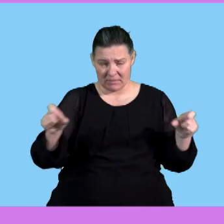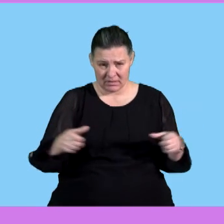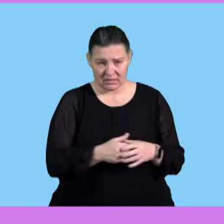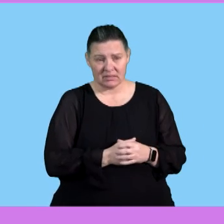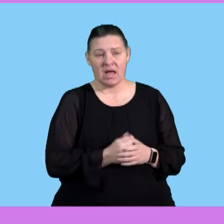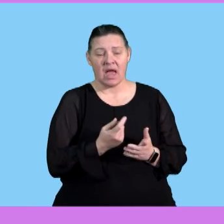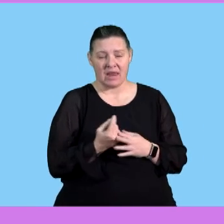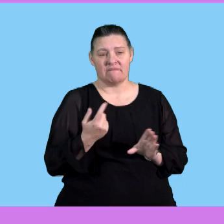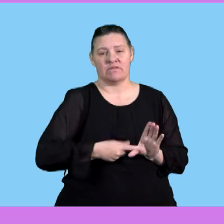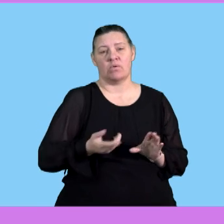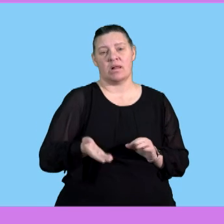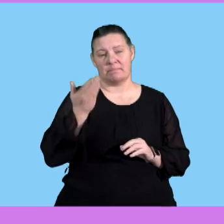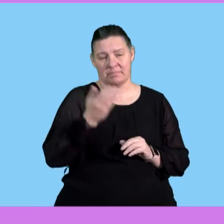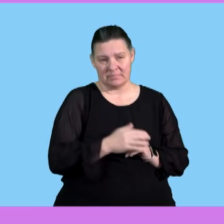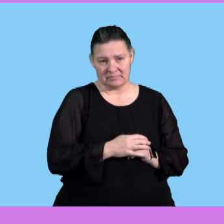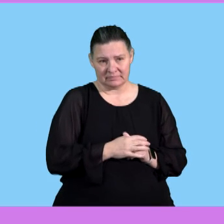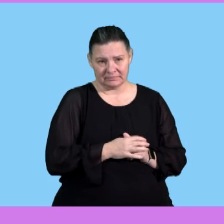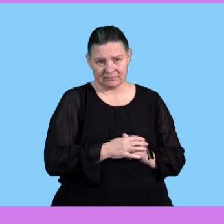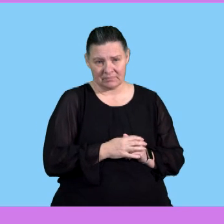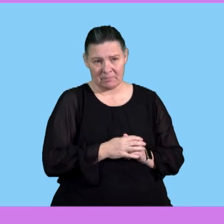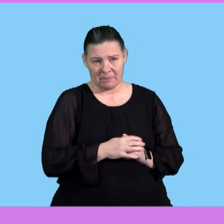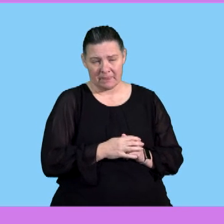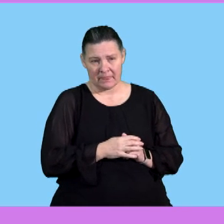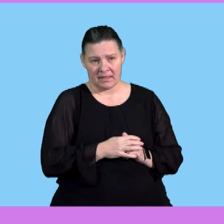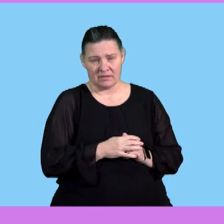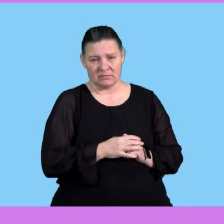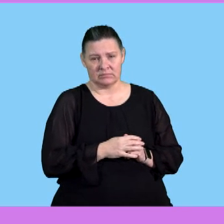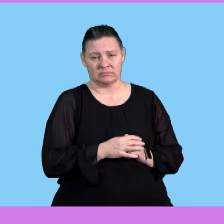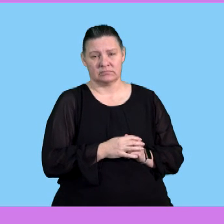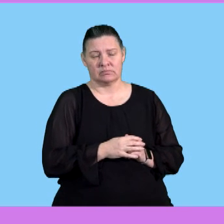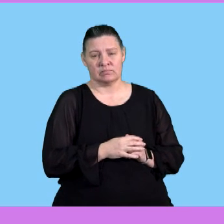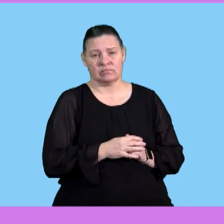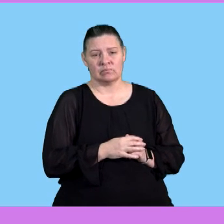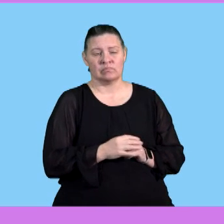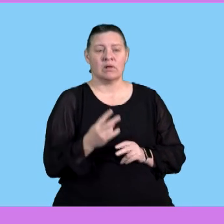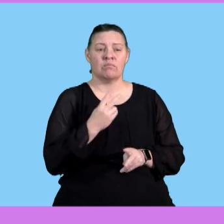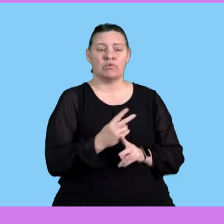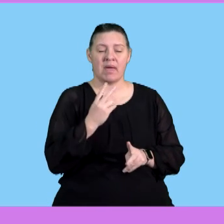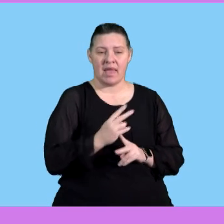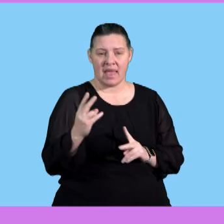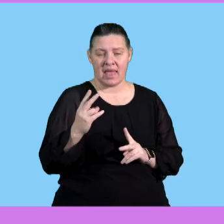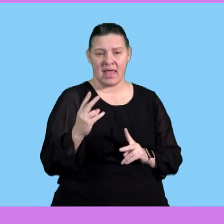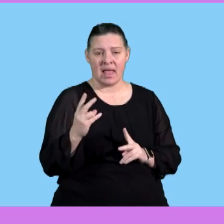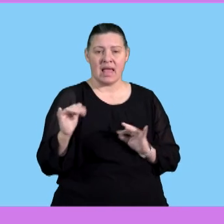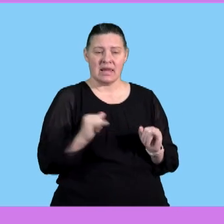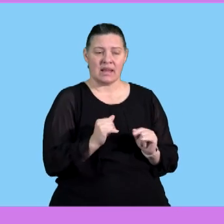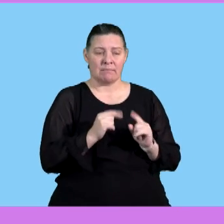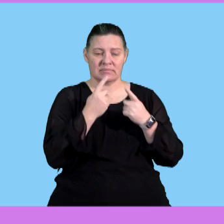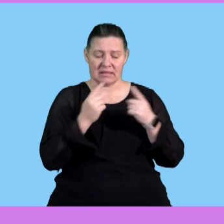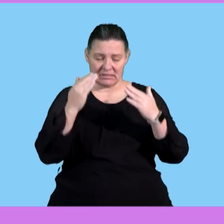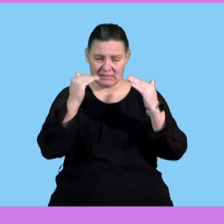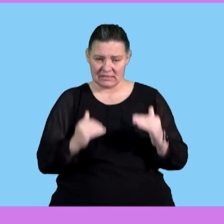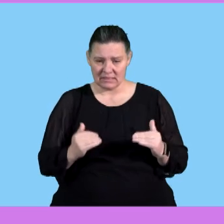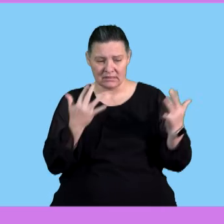gardens, and the fuel went up by 300 Rand. Prepare income statements